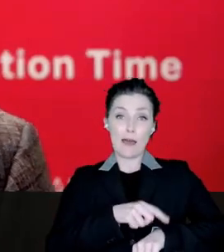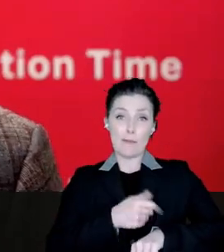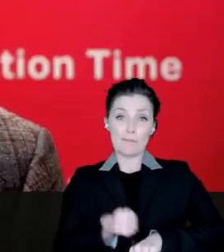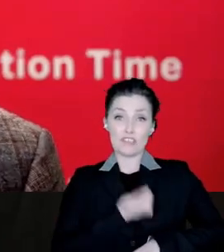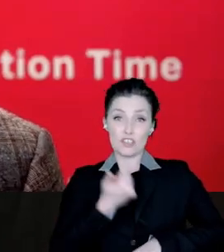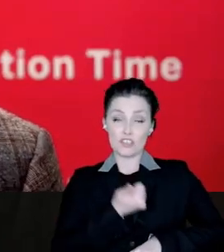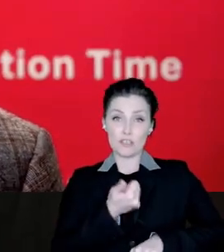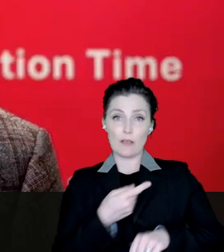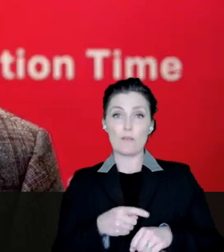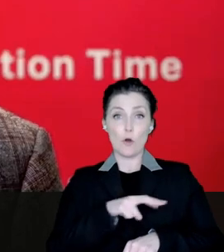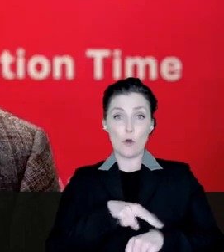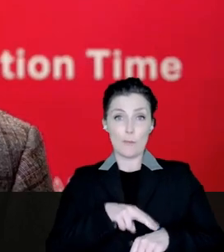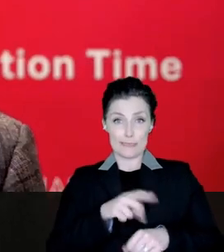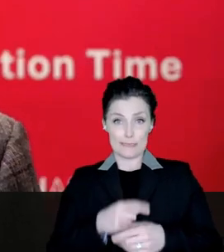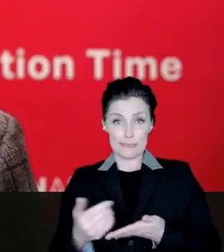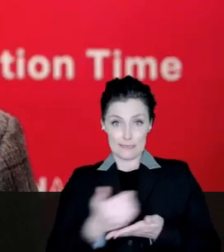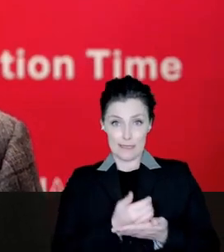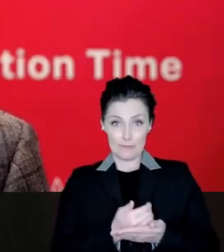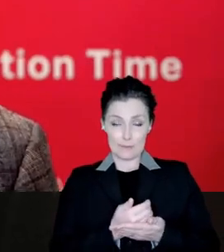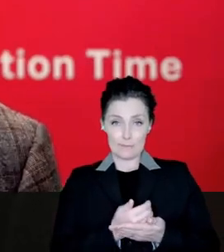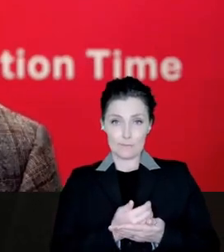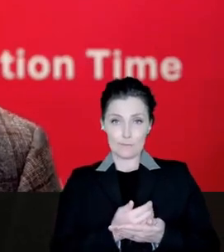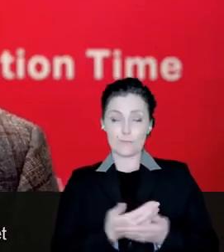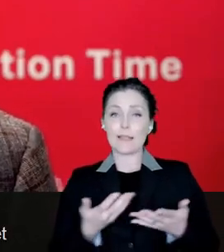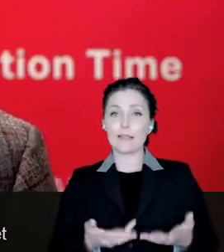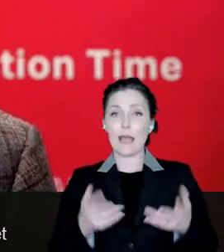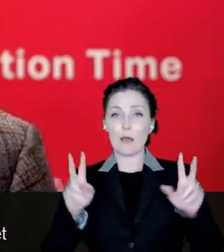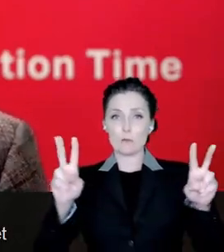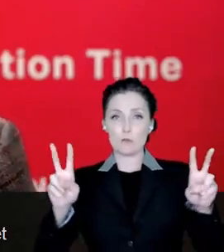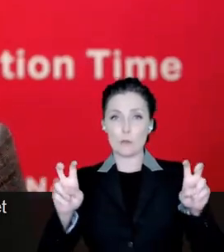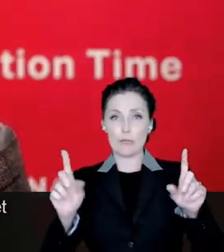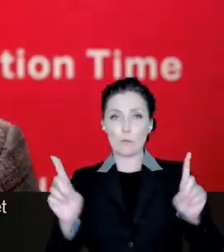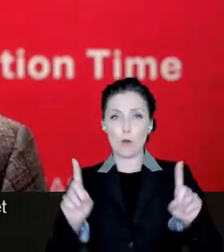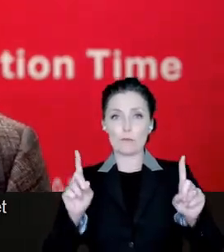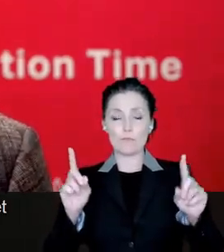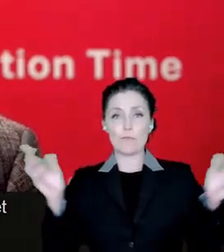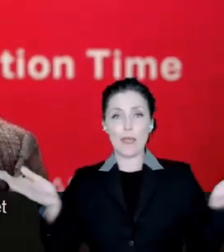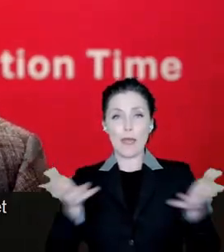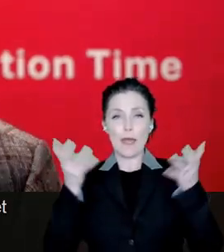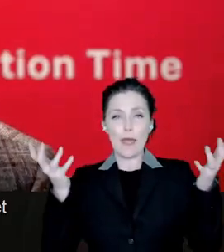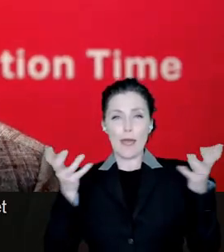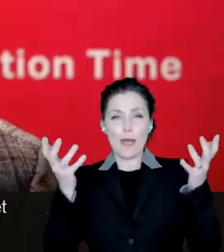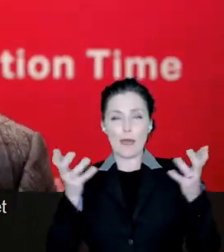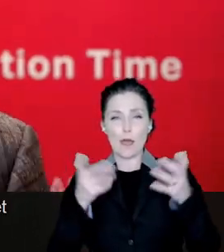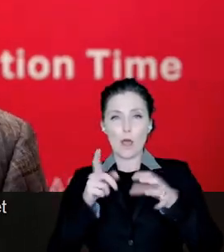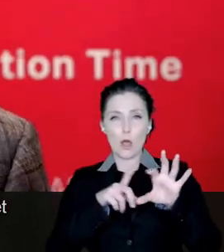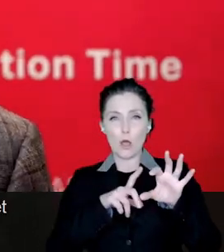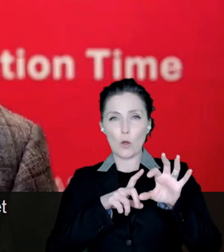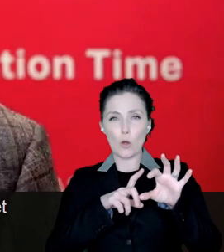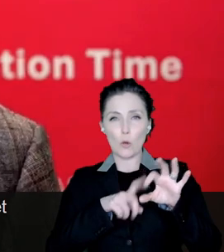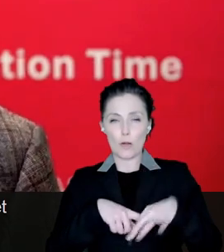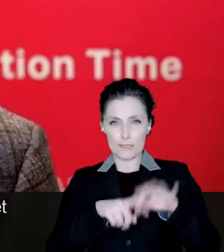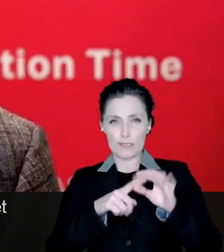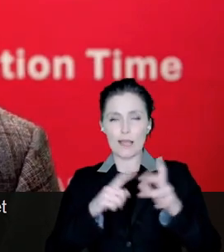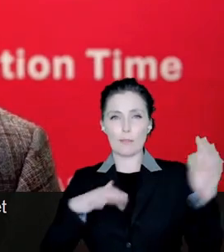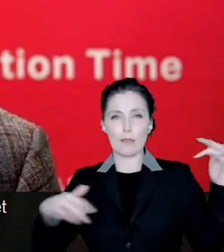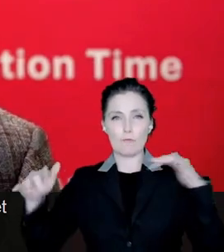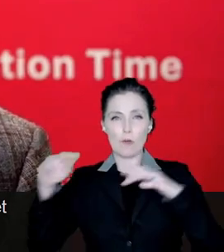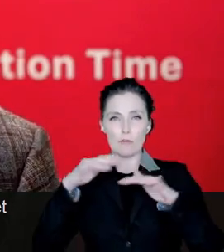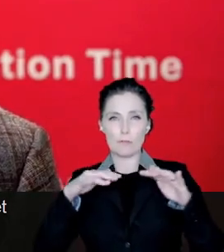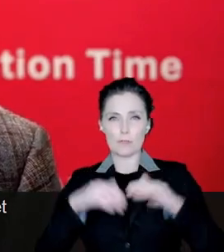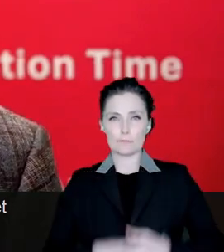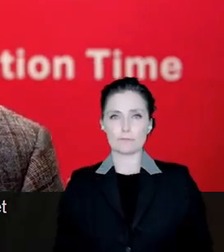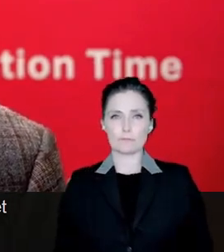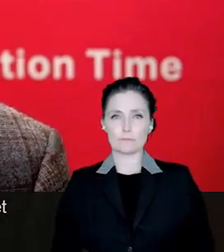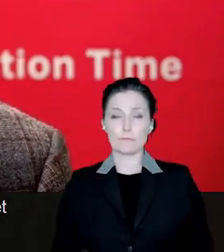I regret that. We're now going to move on to air quality and the environment. And please